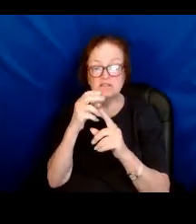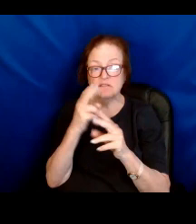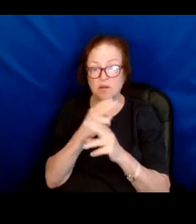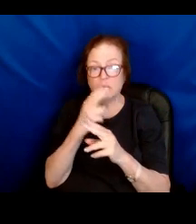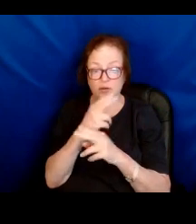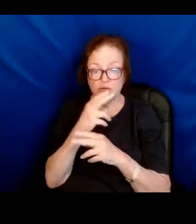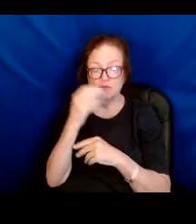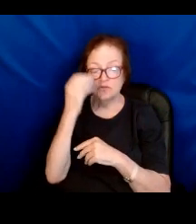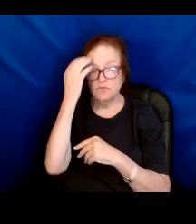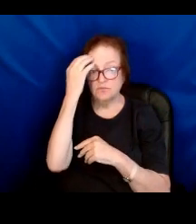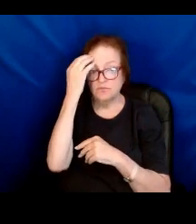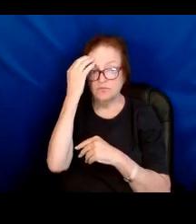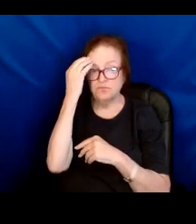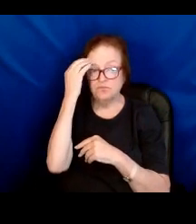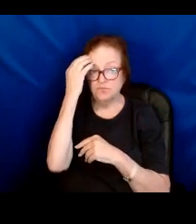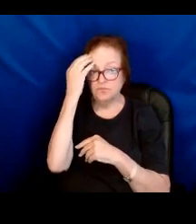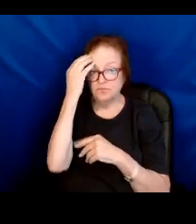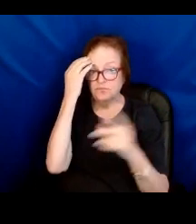three diagnoses.